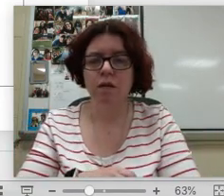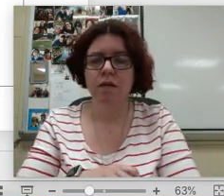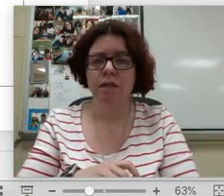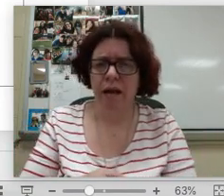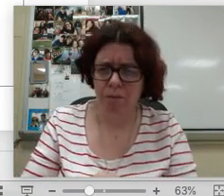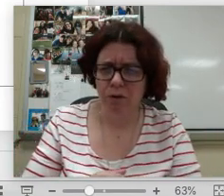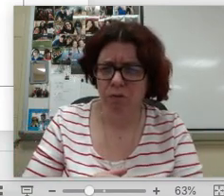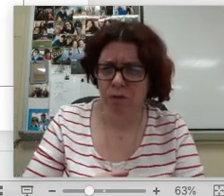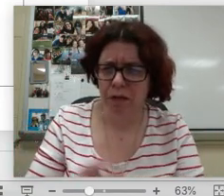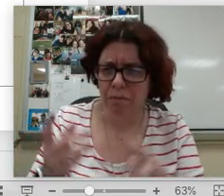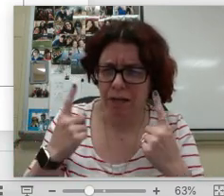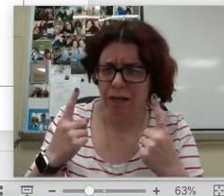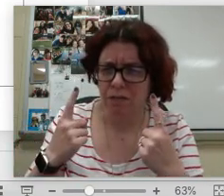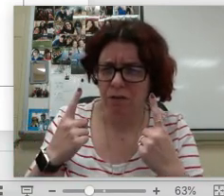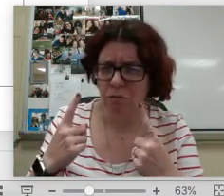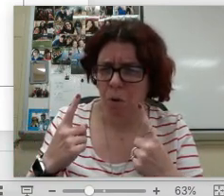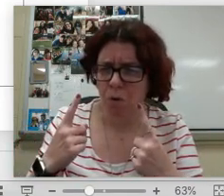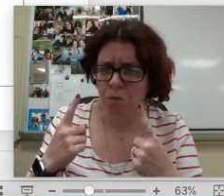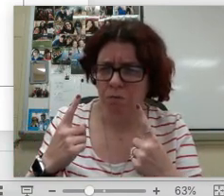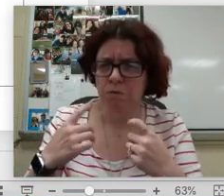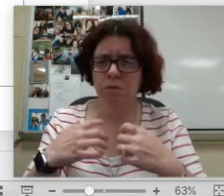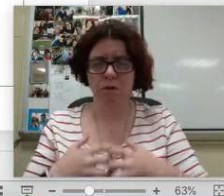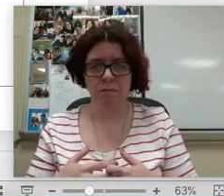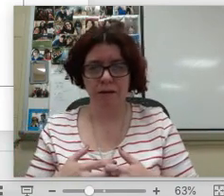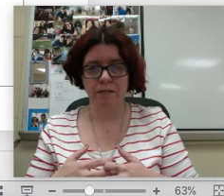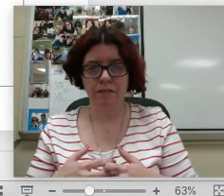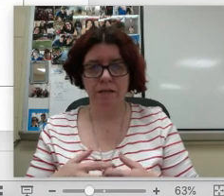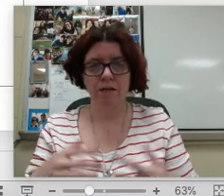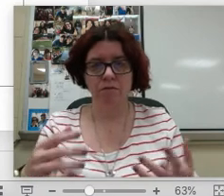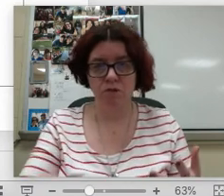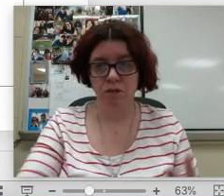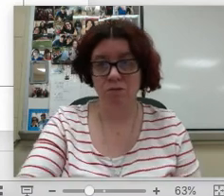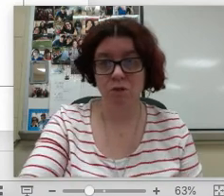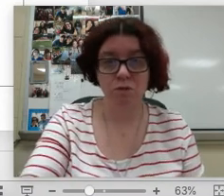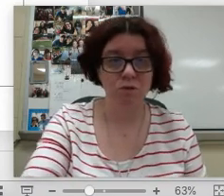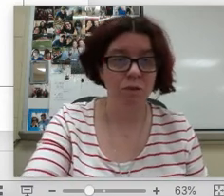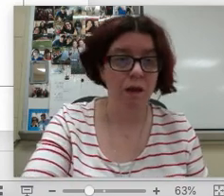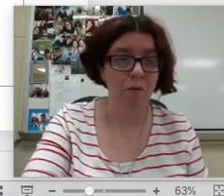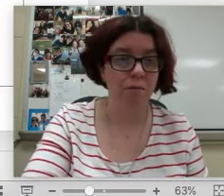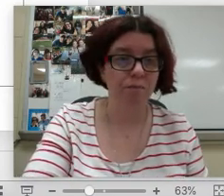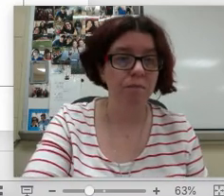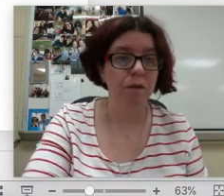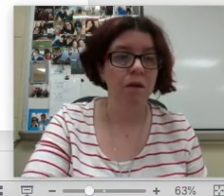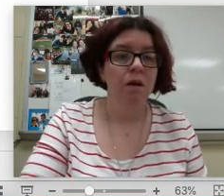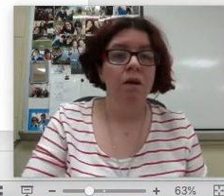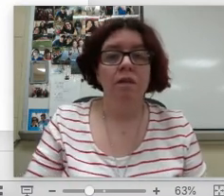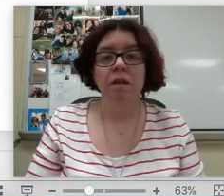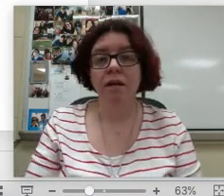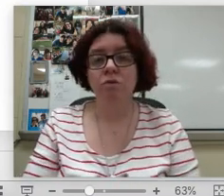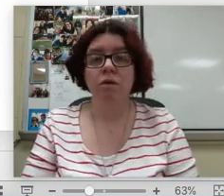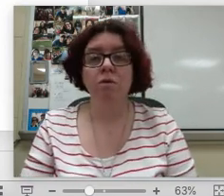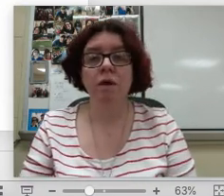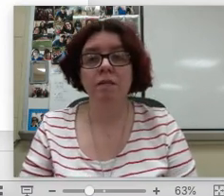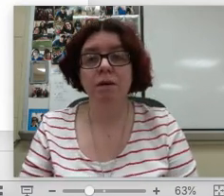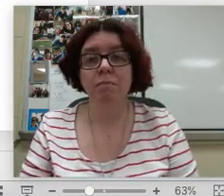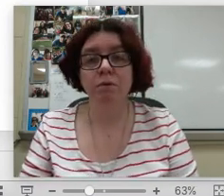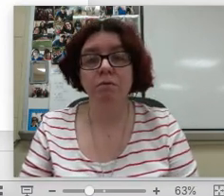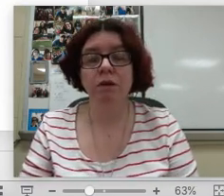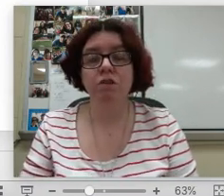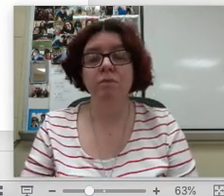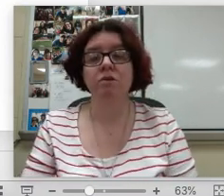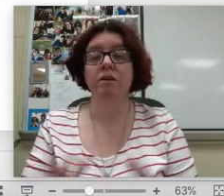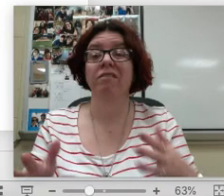shoes? Eyebrows furrowed down, my head tilt and hold, come back to center. So that's what you would do for that one. The next one, who has my